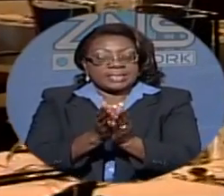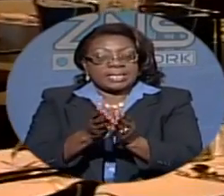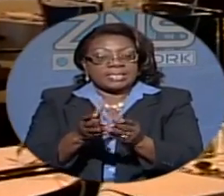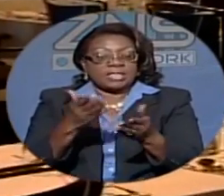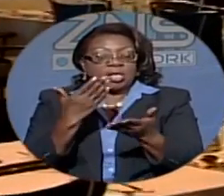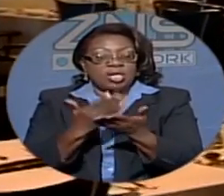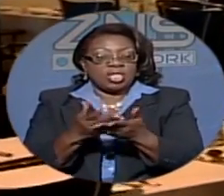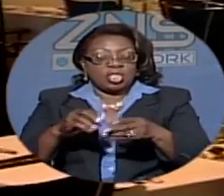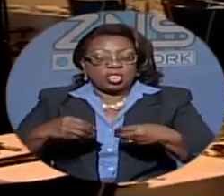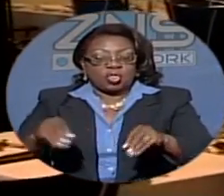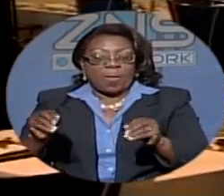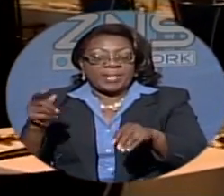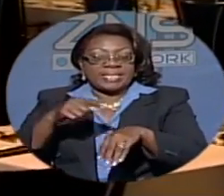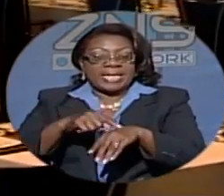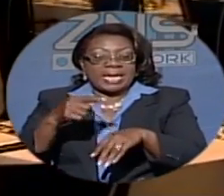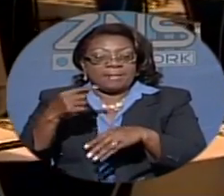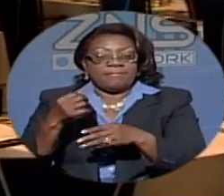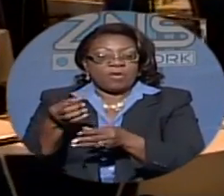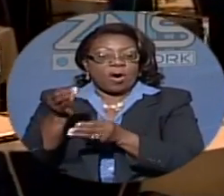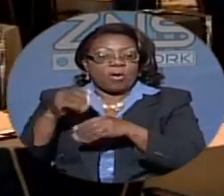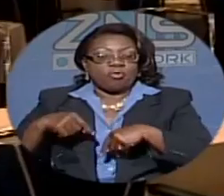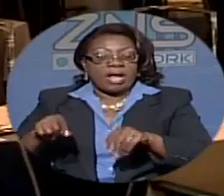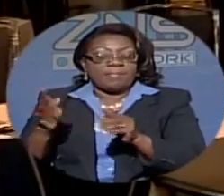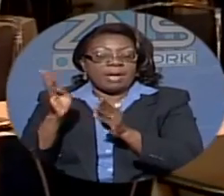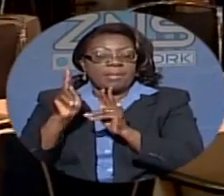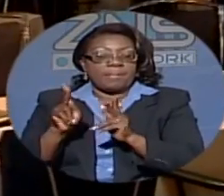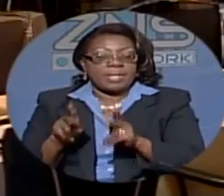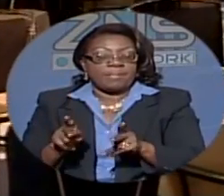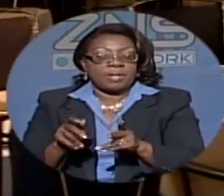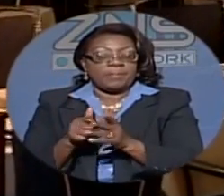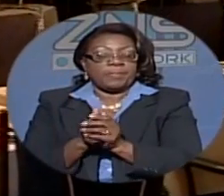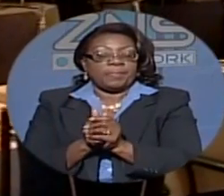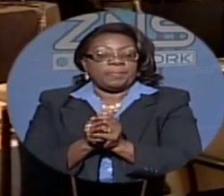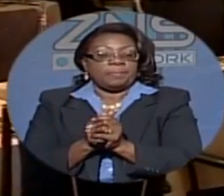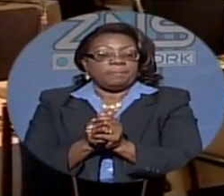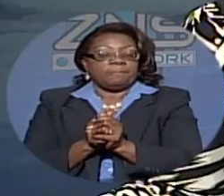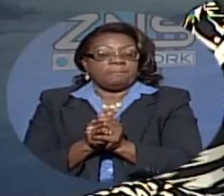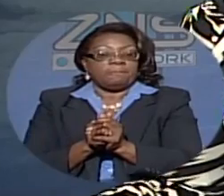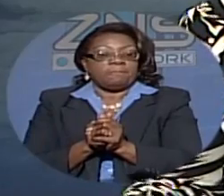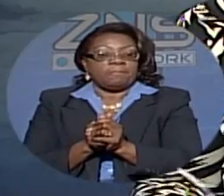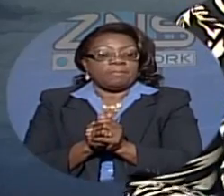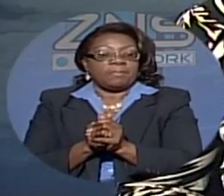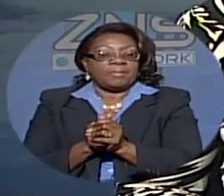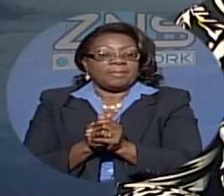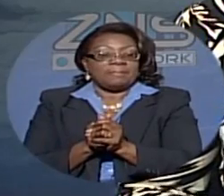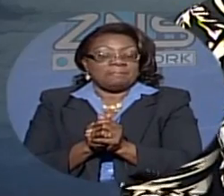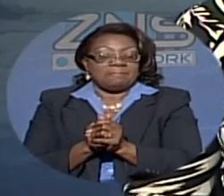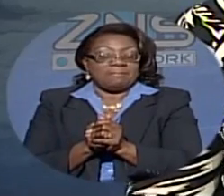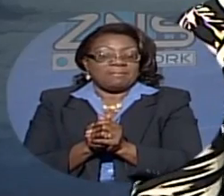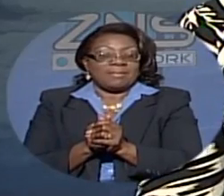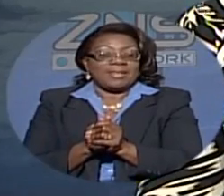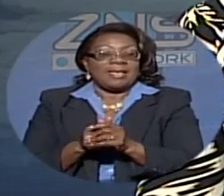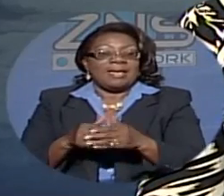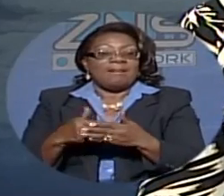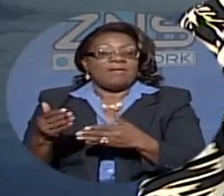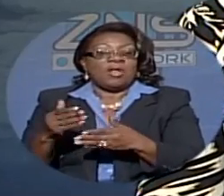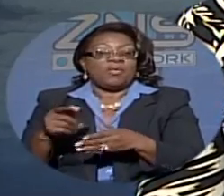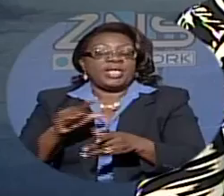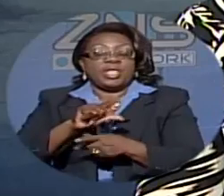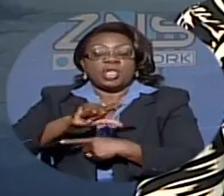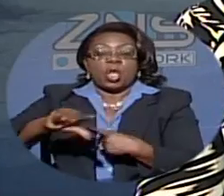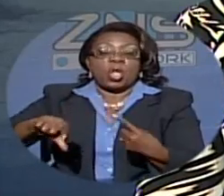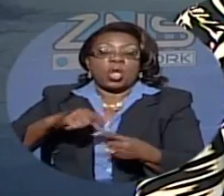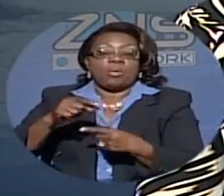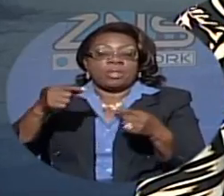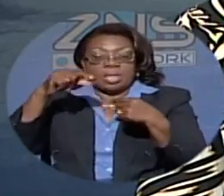shopping experience for residents. Shakara Russell, ZNS News. Looks pretty neat. Well, following the local government